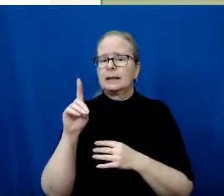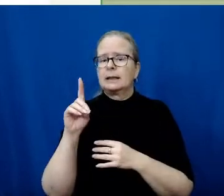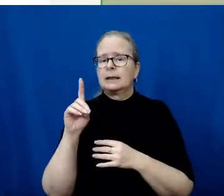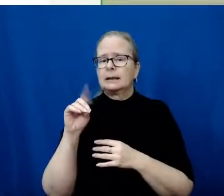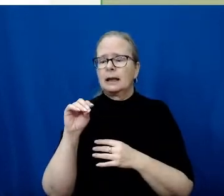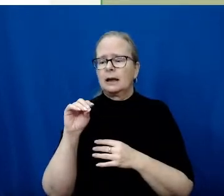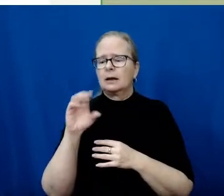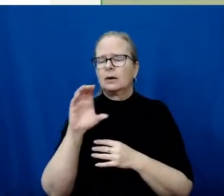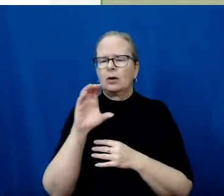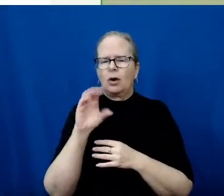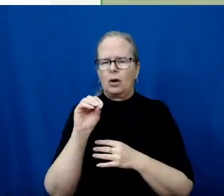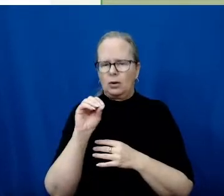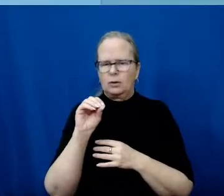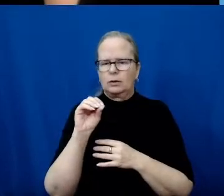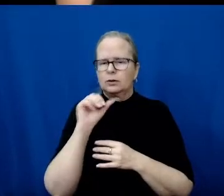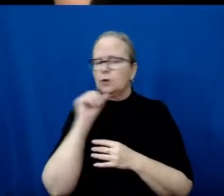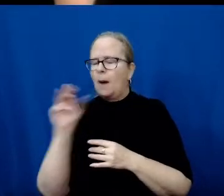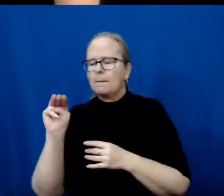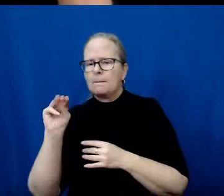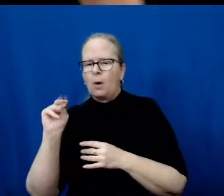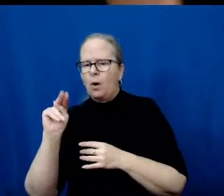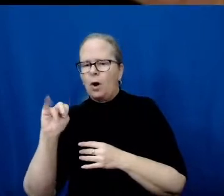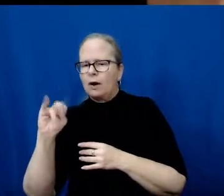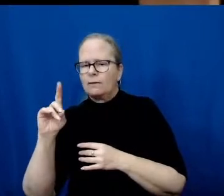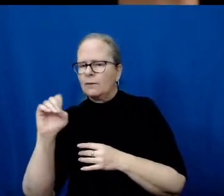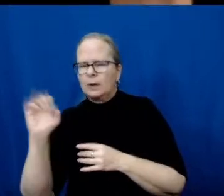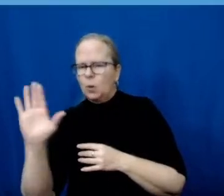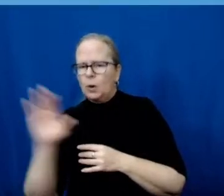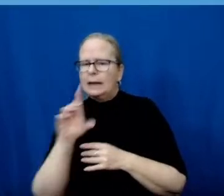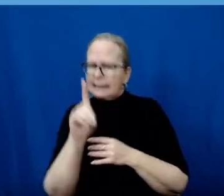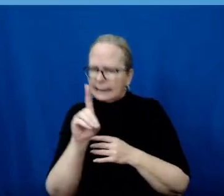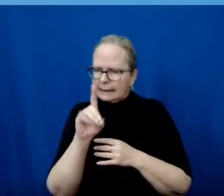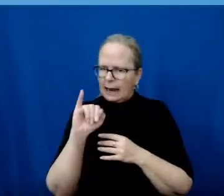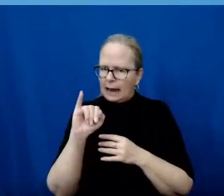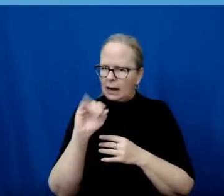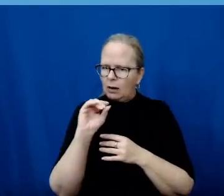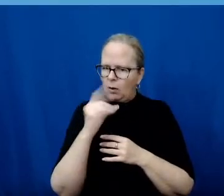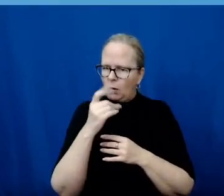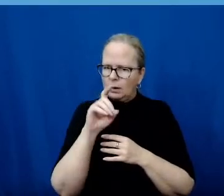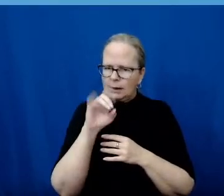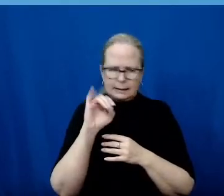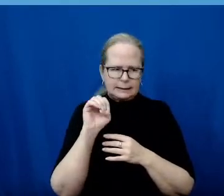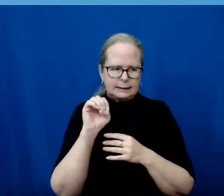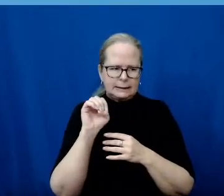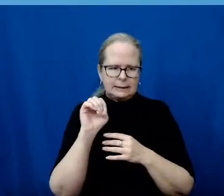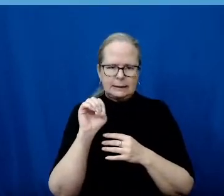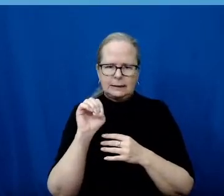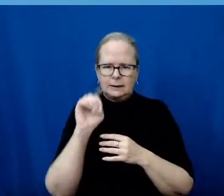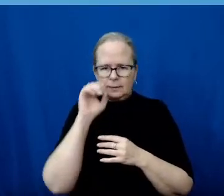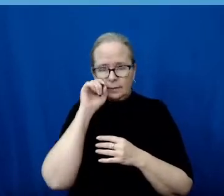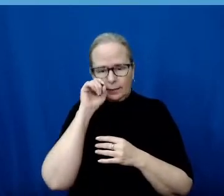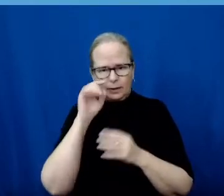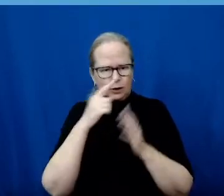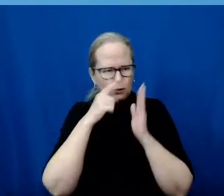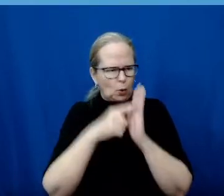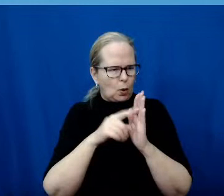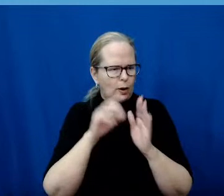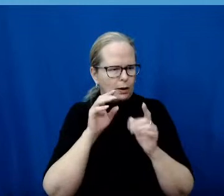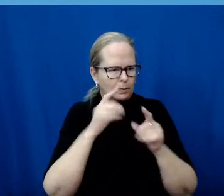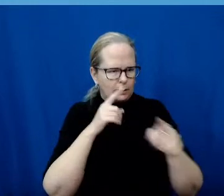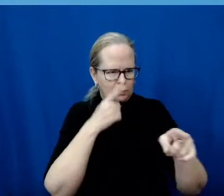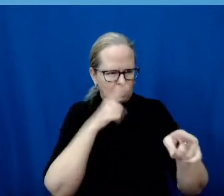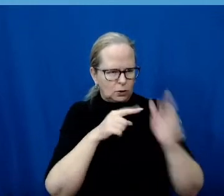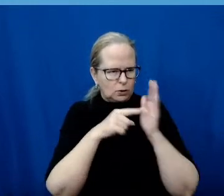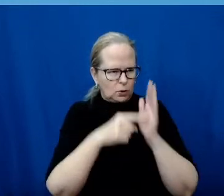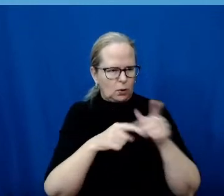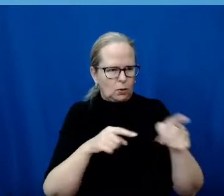showing it off earlier on. If you could bring them out, there it is. And these, you're at very good right now. Sorry. What have you been doing in